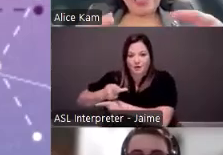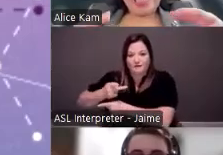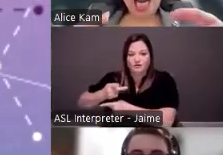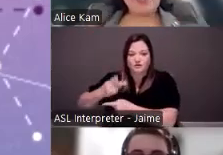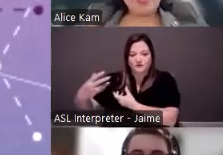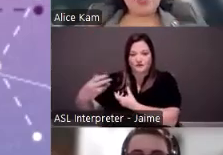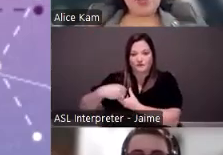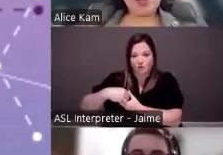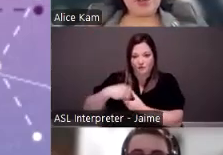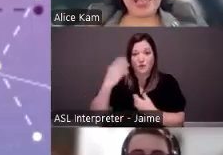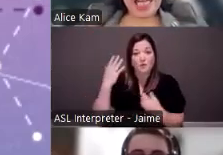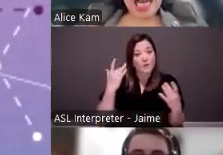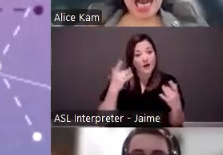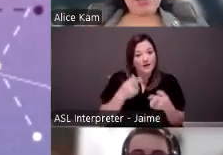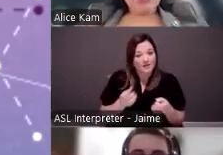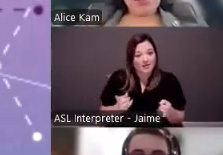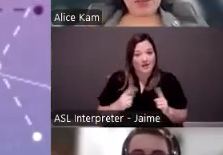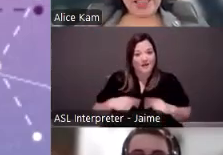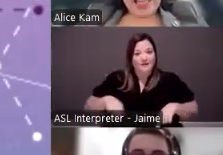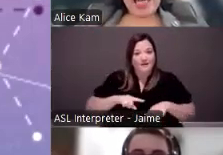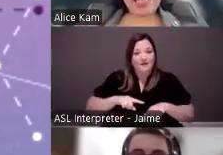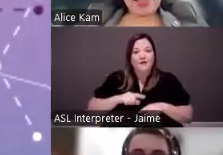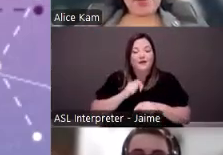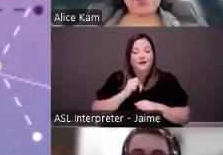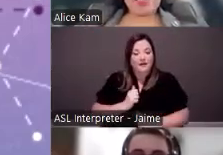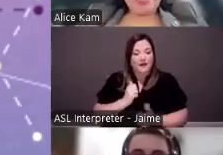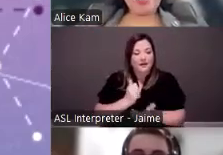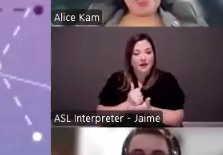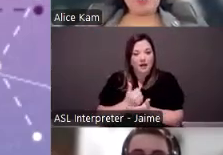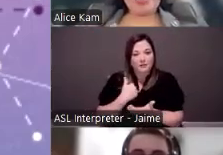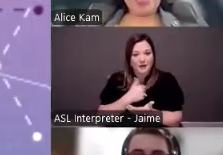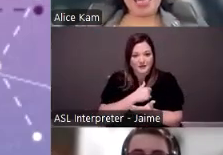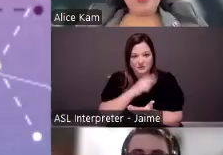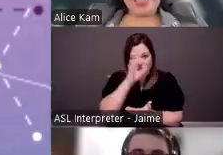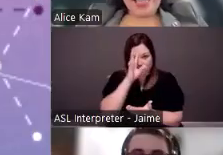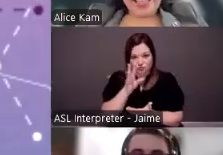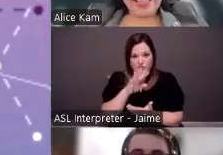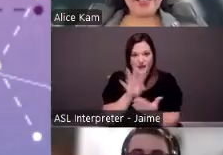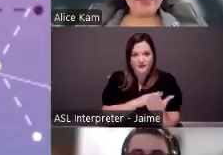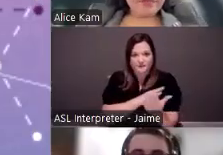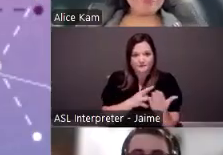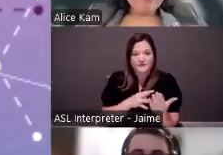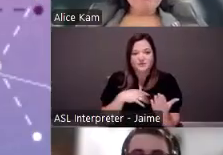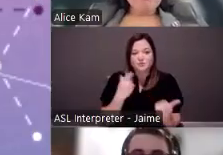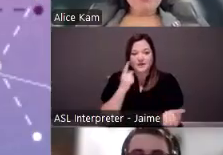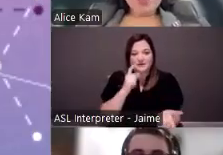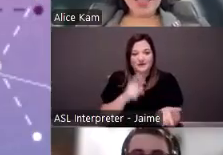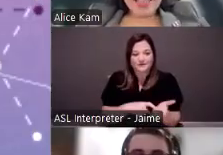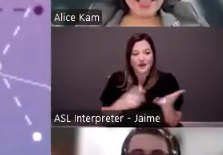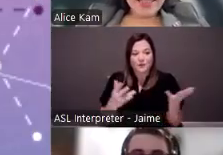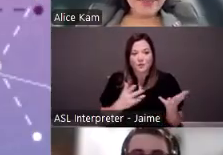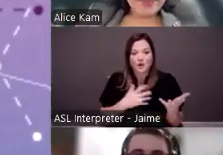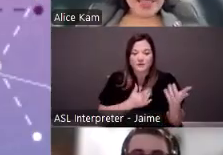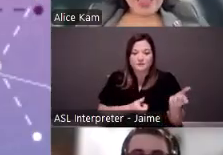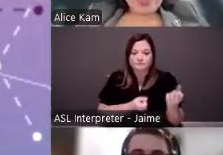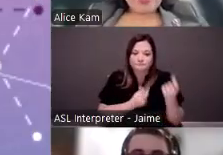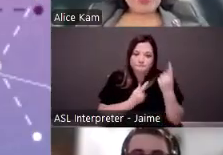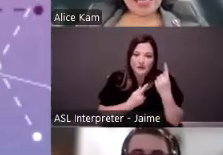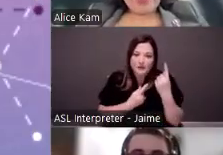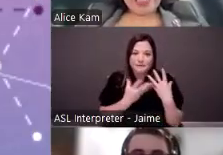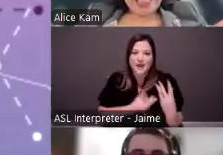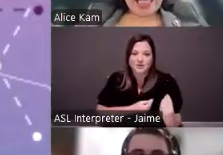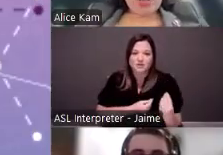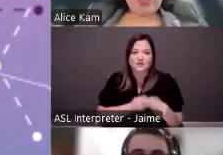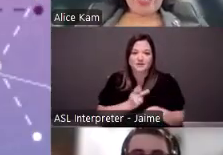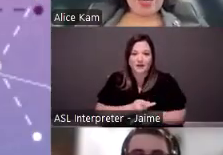that they can help us to create a rubric in terms of identify what compassionate care is. Next slide. So